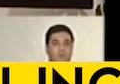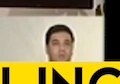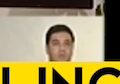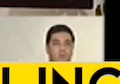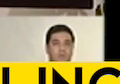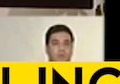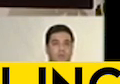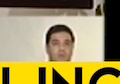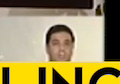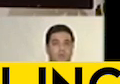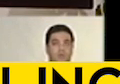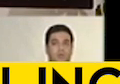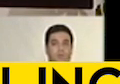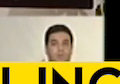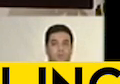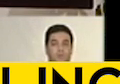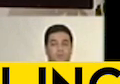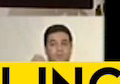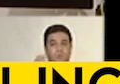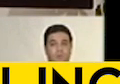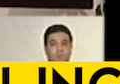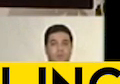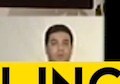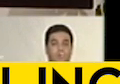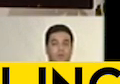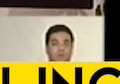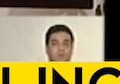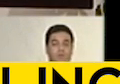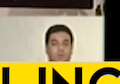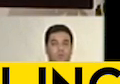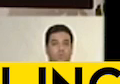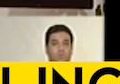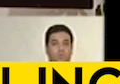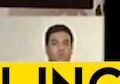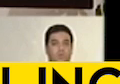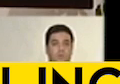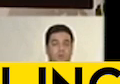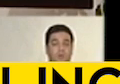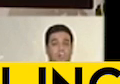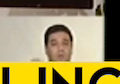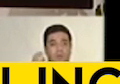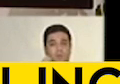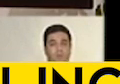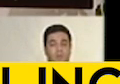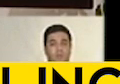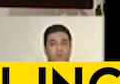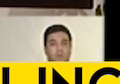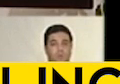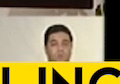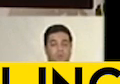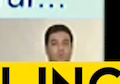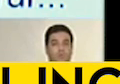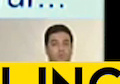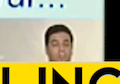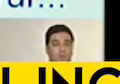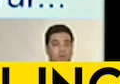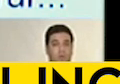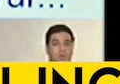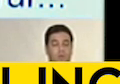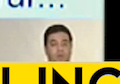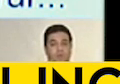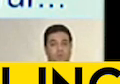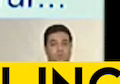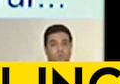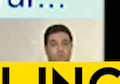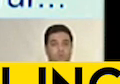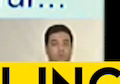ekan. Zehnimizni, fikrimizni qilich kabi o'tkir qilur. Ilm bizning aqlimiz, idrokimiz, salohiyatimizni anglatib